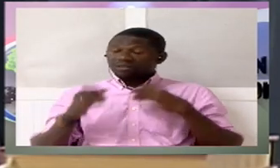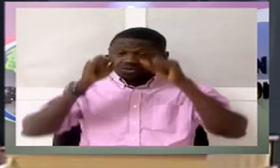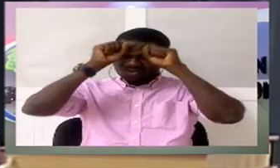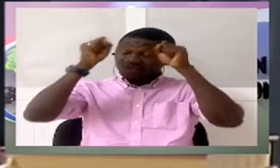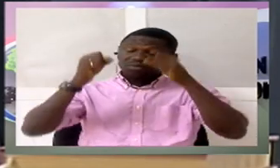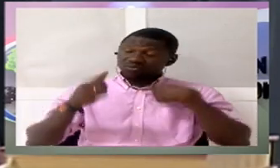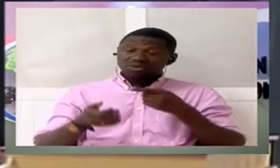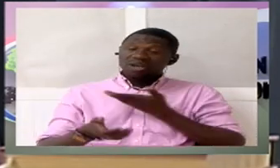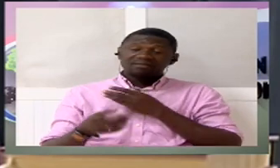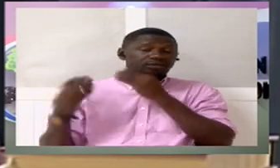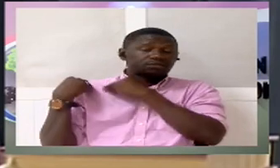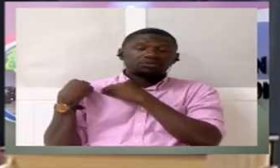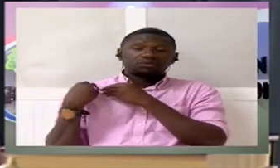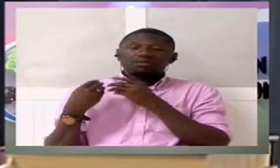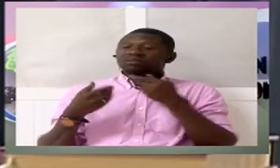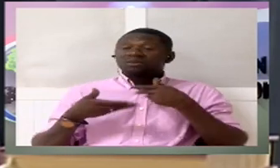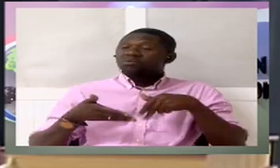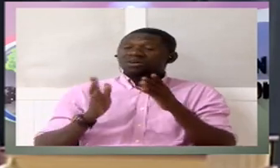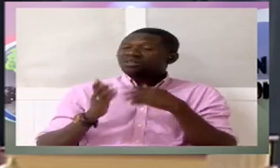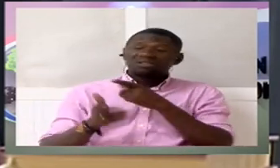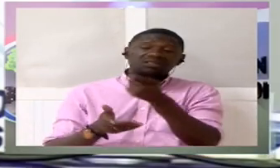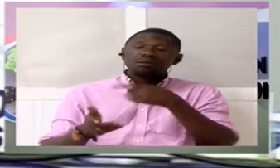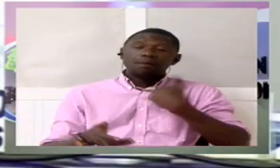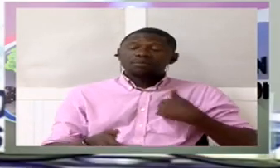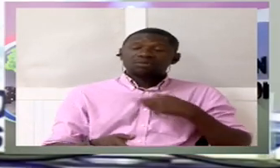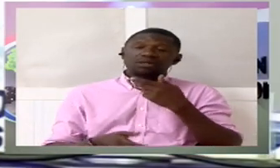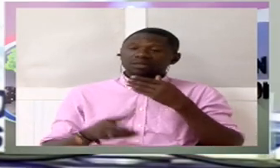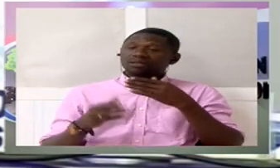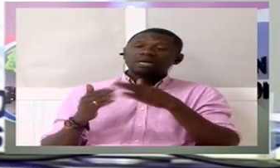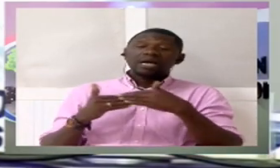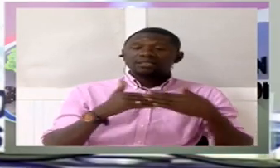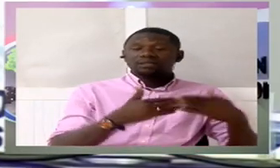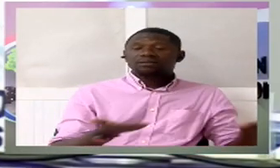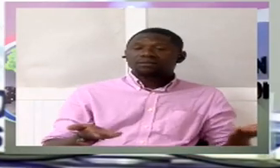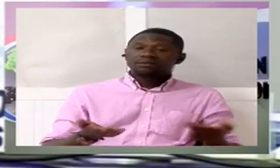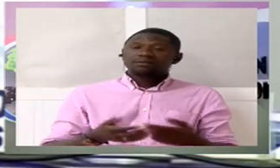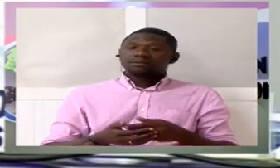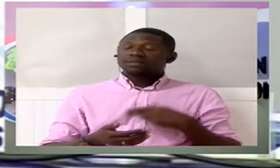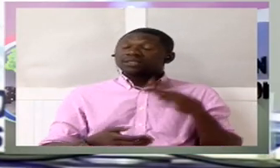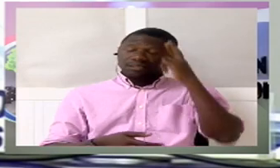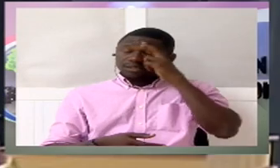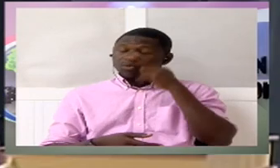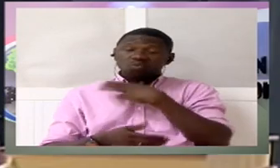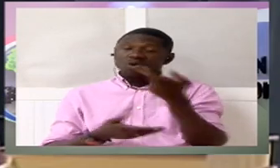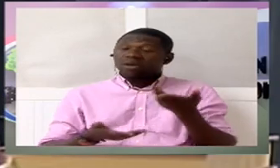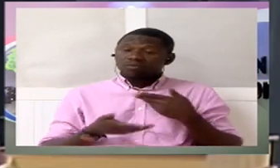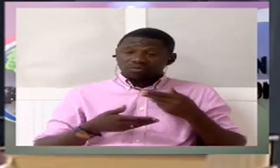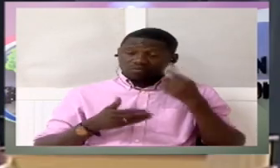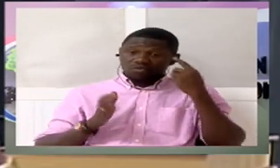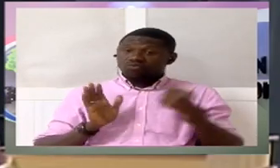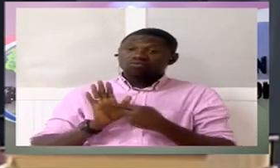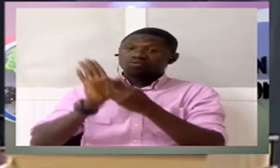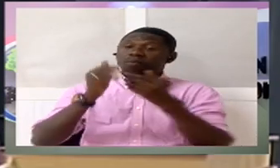has a responsibility given the way these five people are acting. That's the reason why we brought it out. Dalilo le asabu nga fintindi